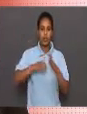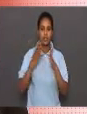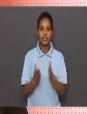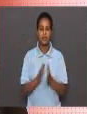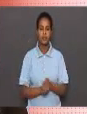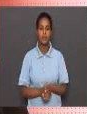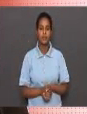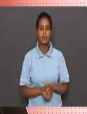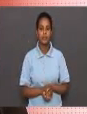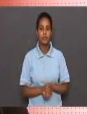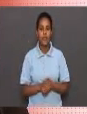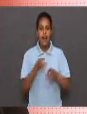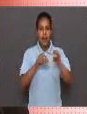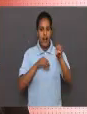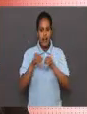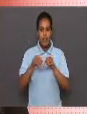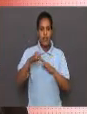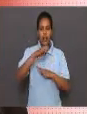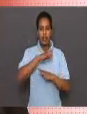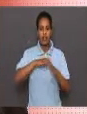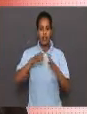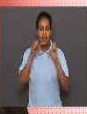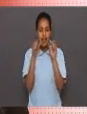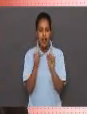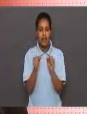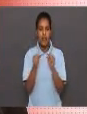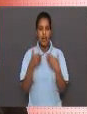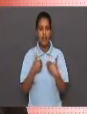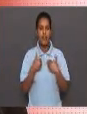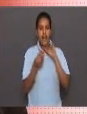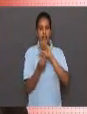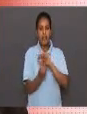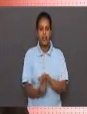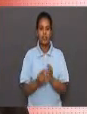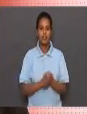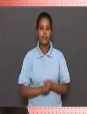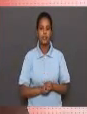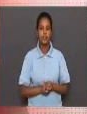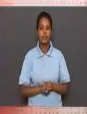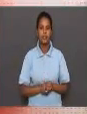electrolysis, active electrodes can have an effect.